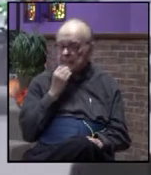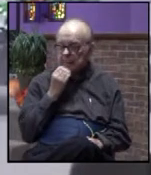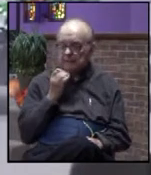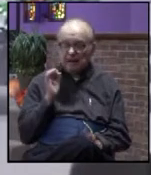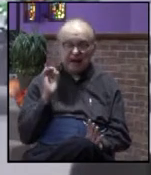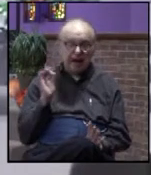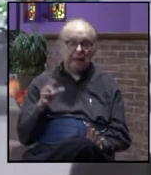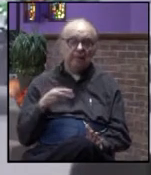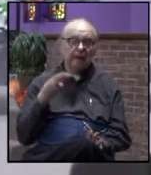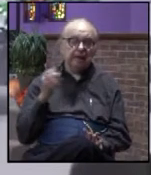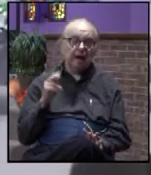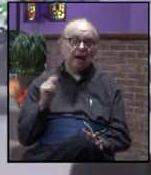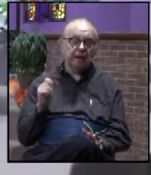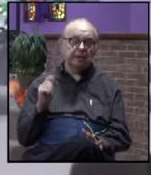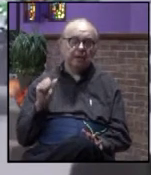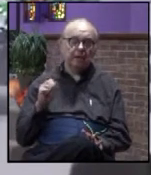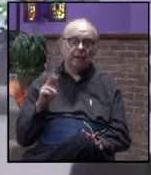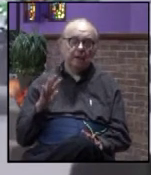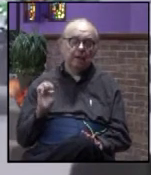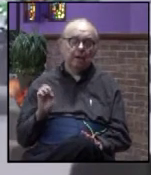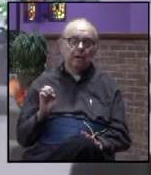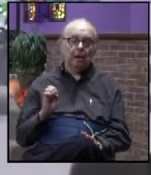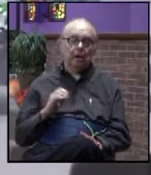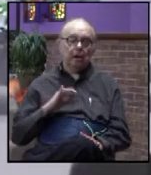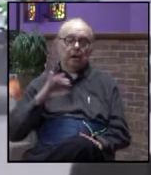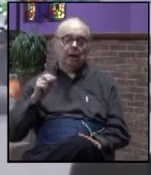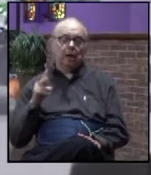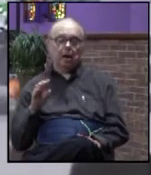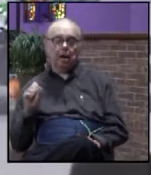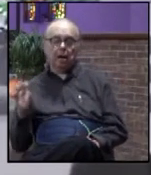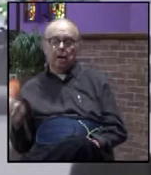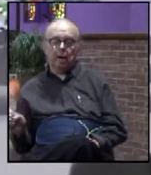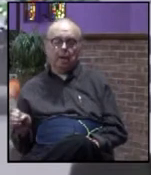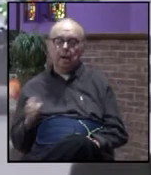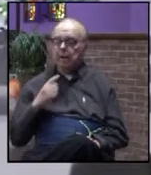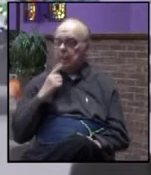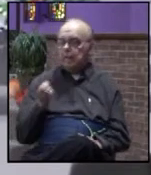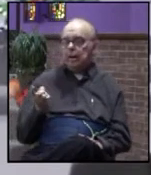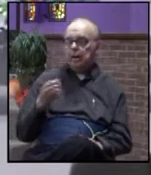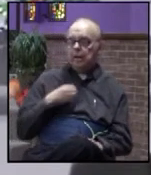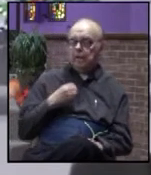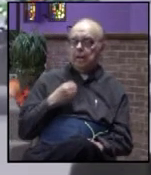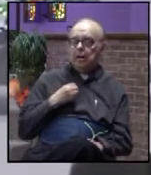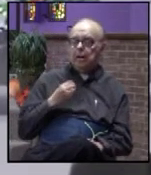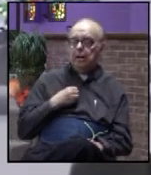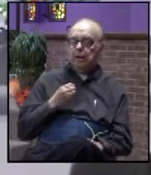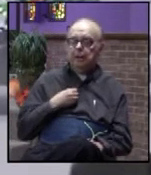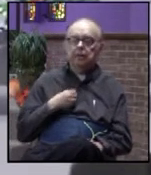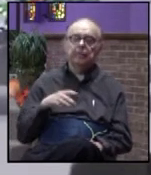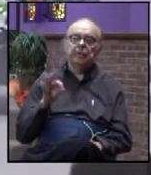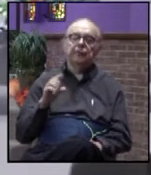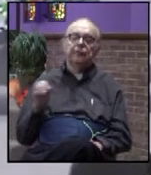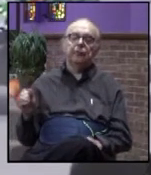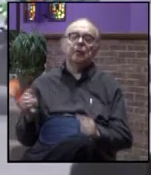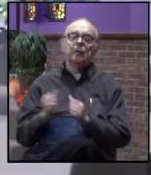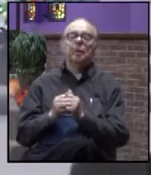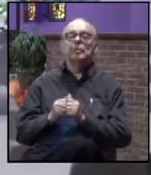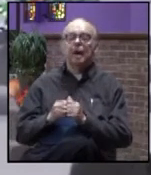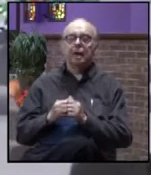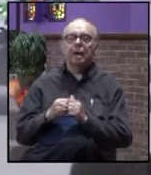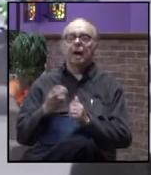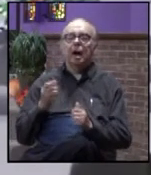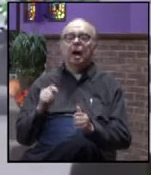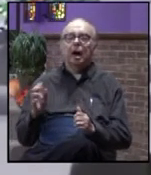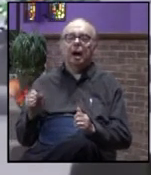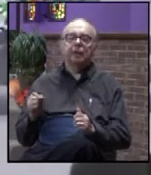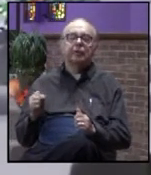sauce, okay? Jose just says, give me a little bit of food with my hot sauce. You know,